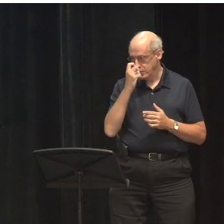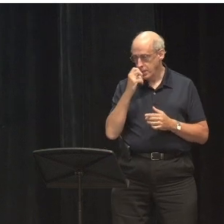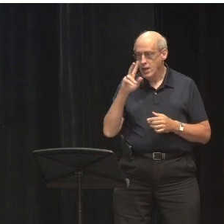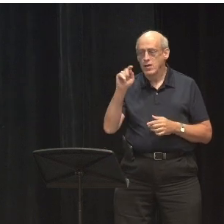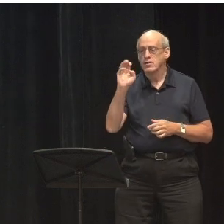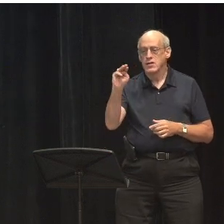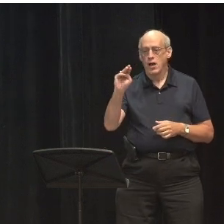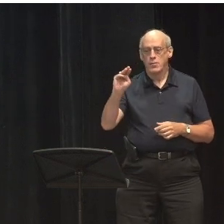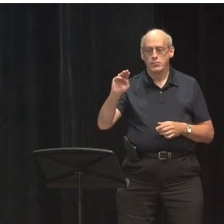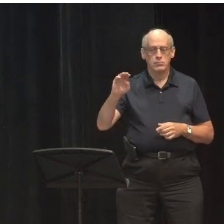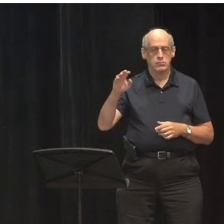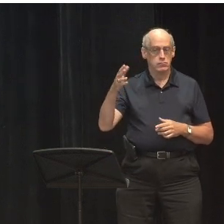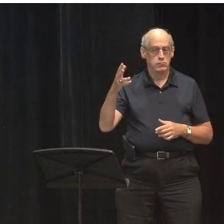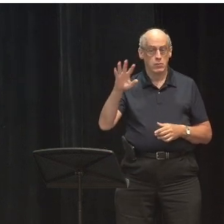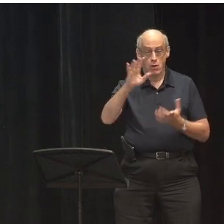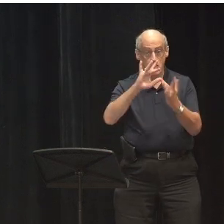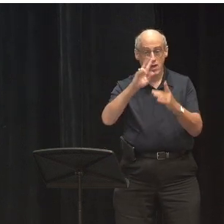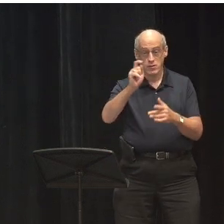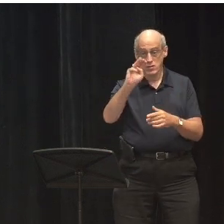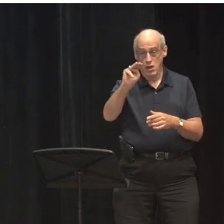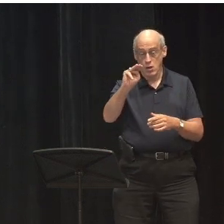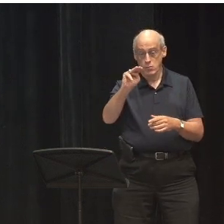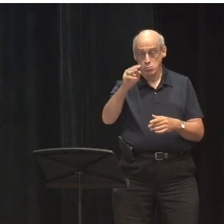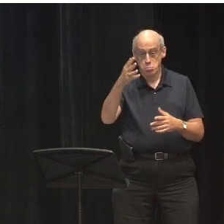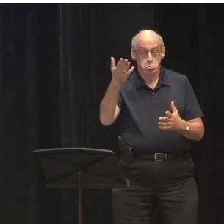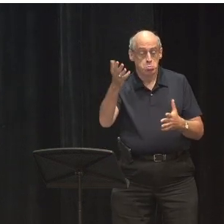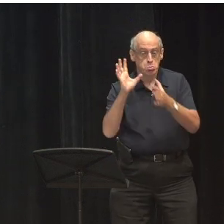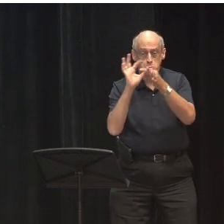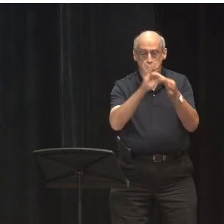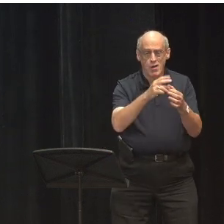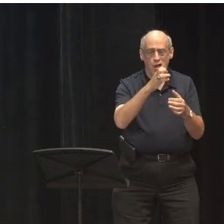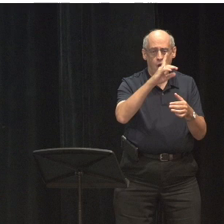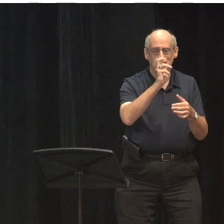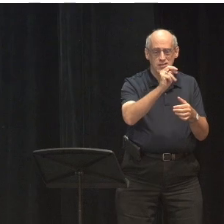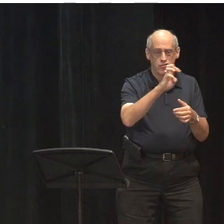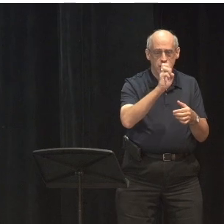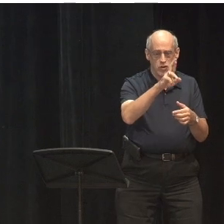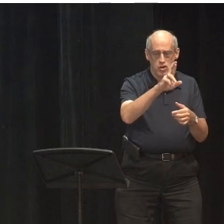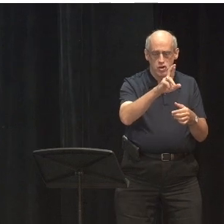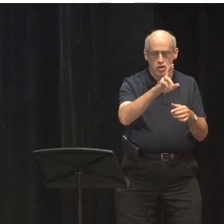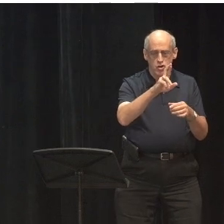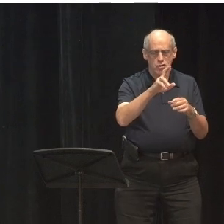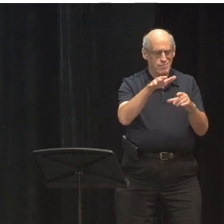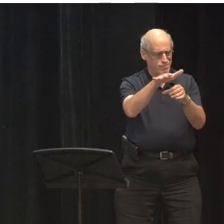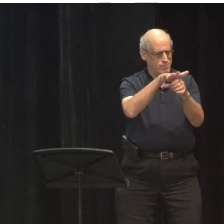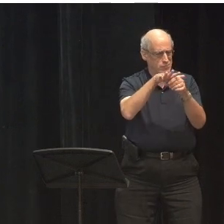Tom Fox, also online, affiliated with the Hudson River Park Advisory